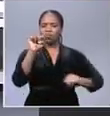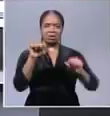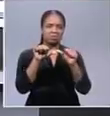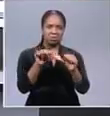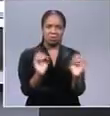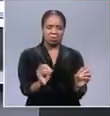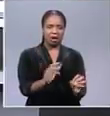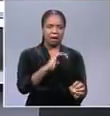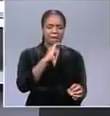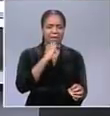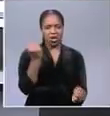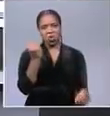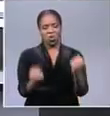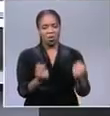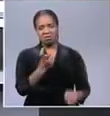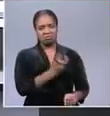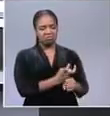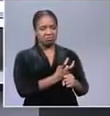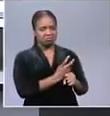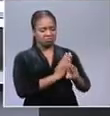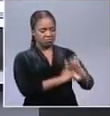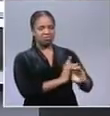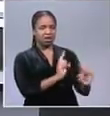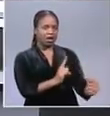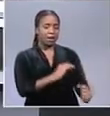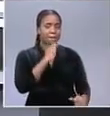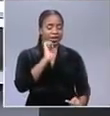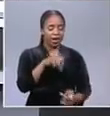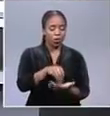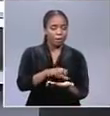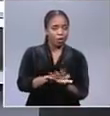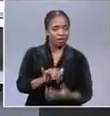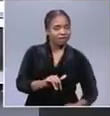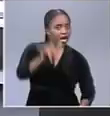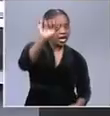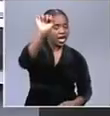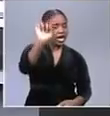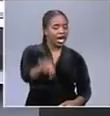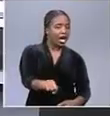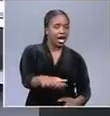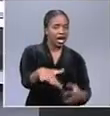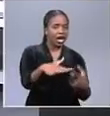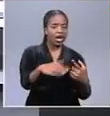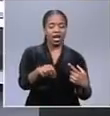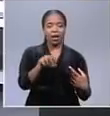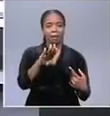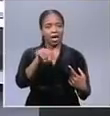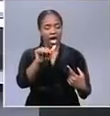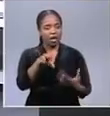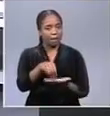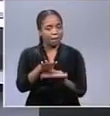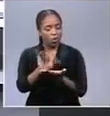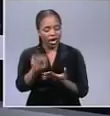the Labour Court. Is that the end of the road for the strike? Can we all book our tickets with Kalula and BA with confidence